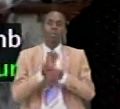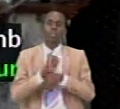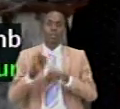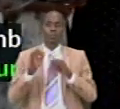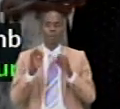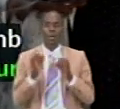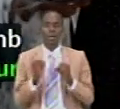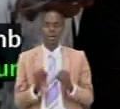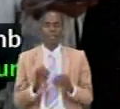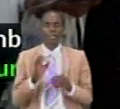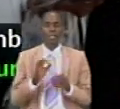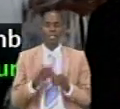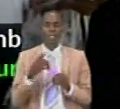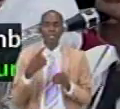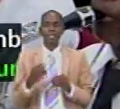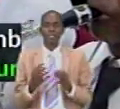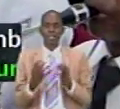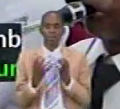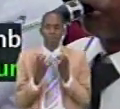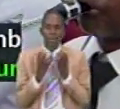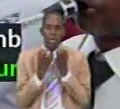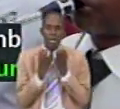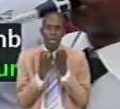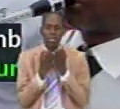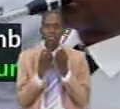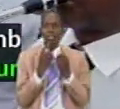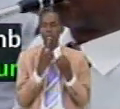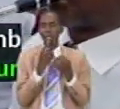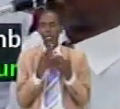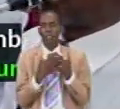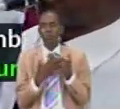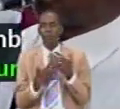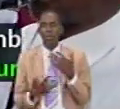keep on eat the bread